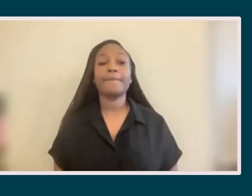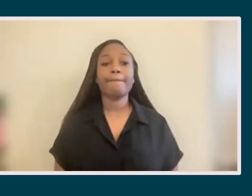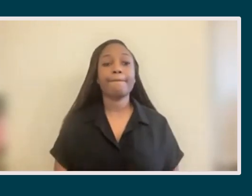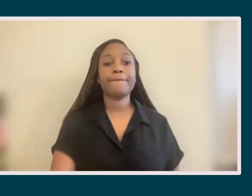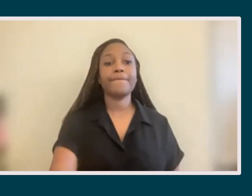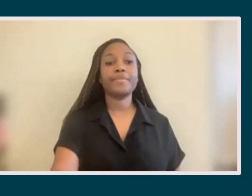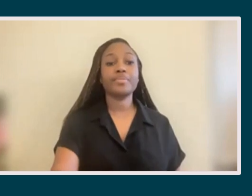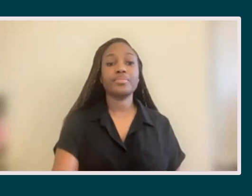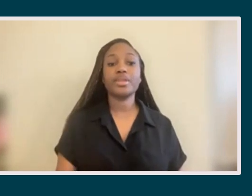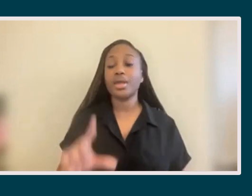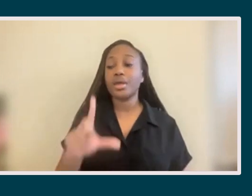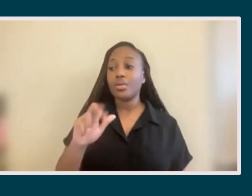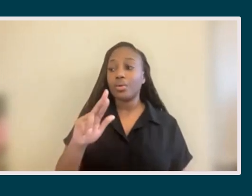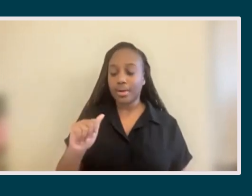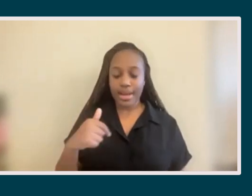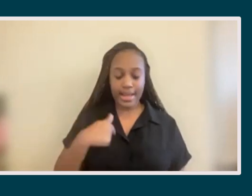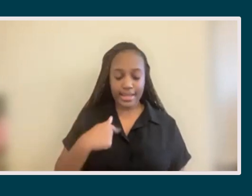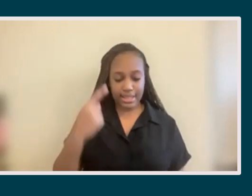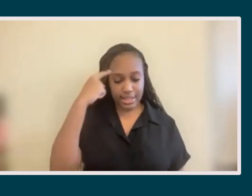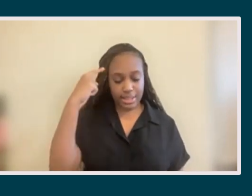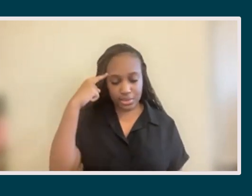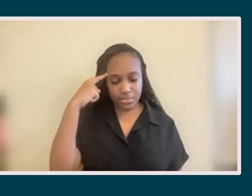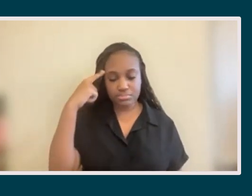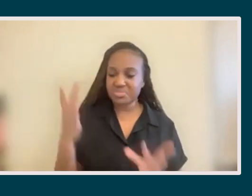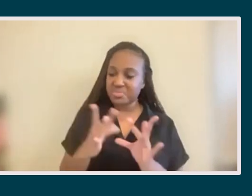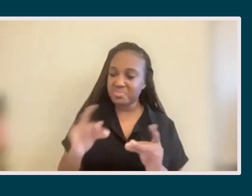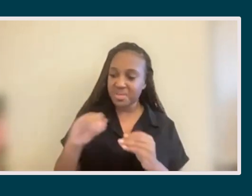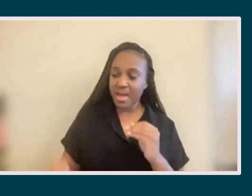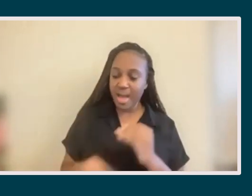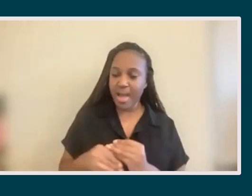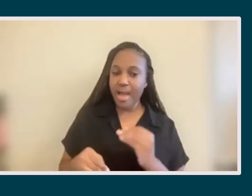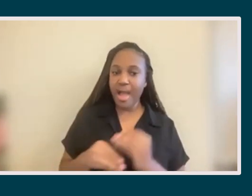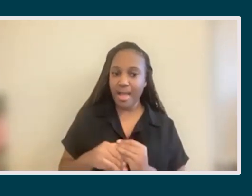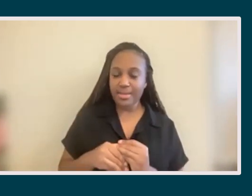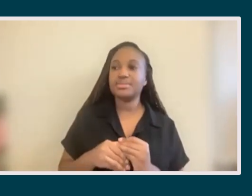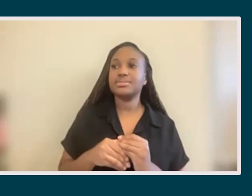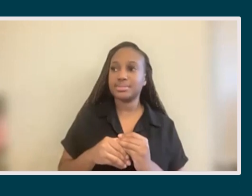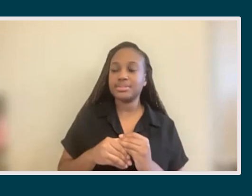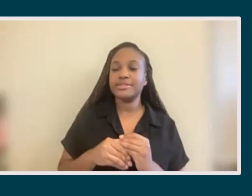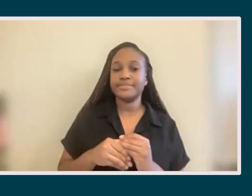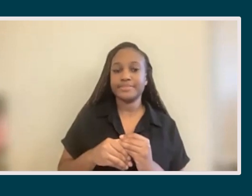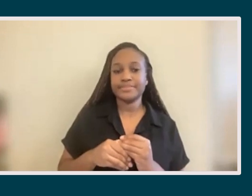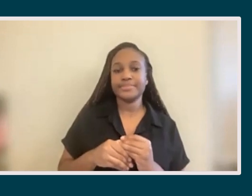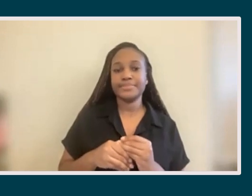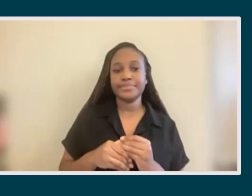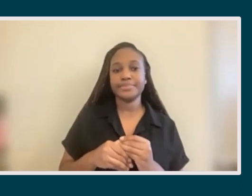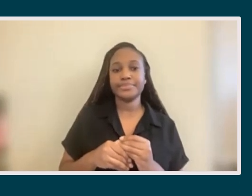I suppose in addition to, releasing from the outcome,